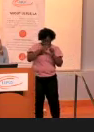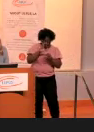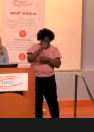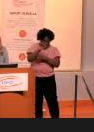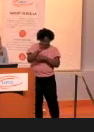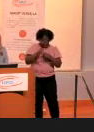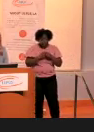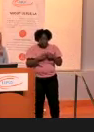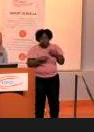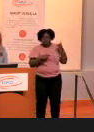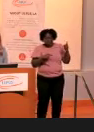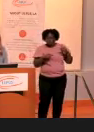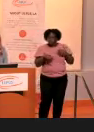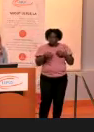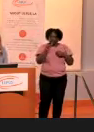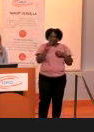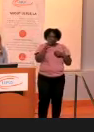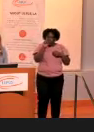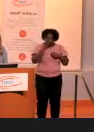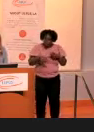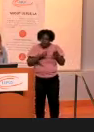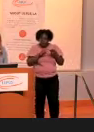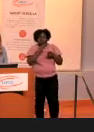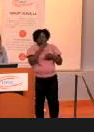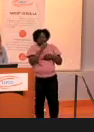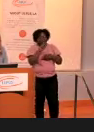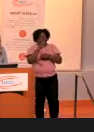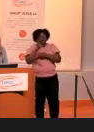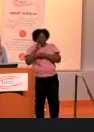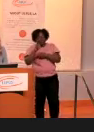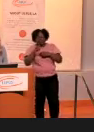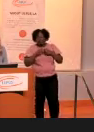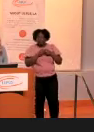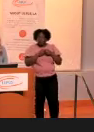ACE inhibitors and ARBs and the hydroxychloroquine that was mentioned,